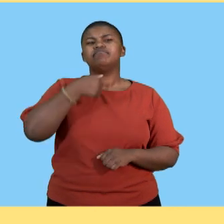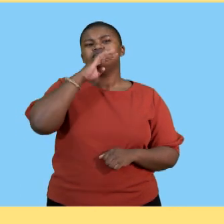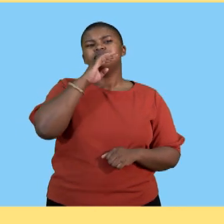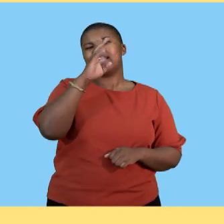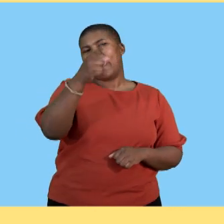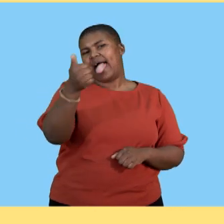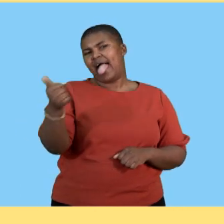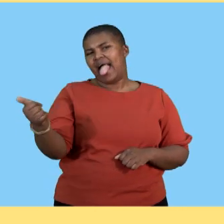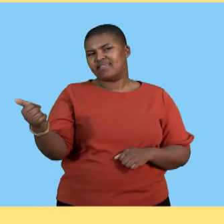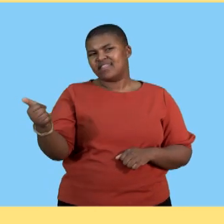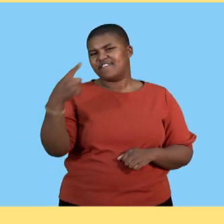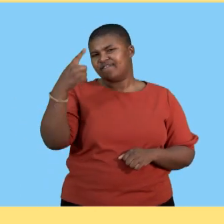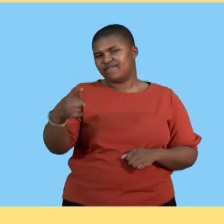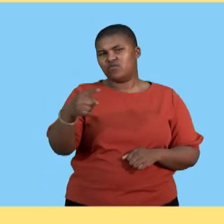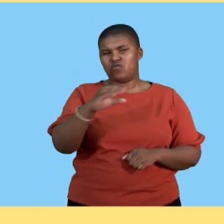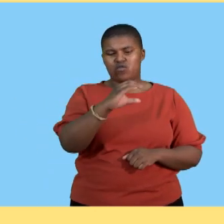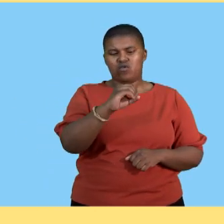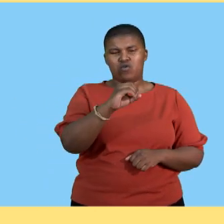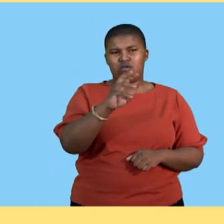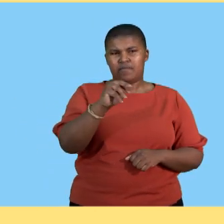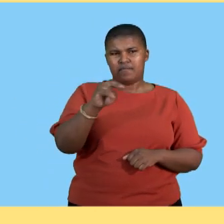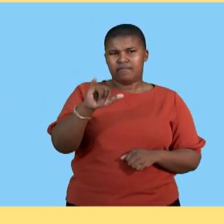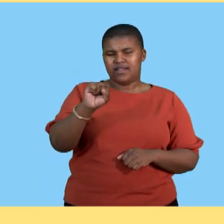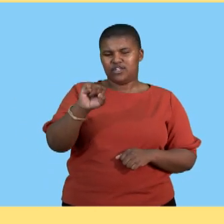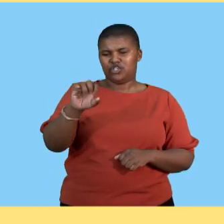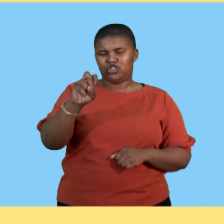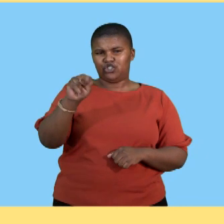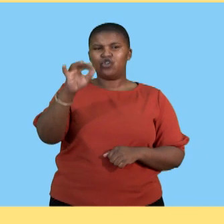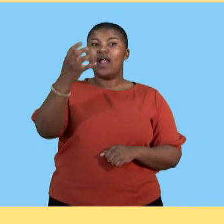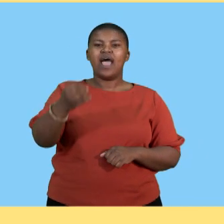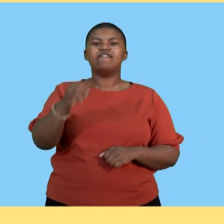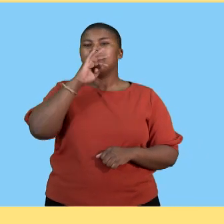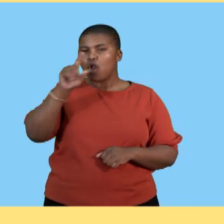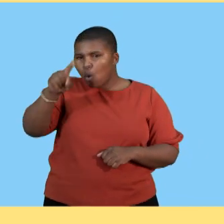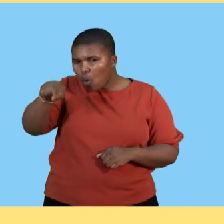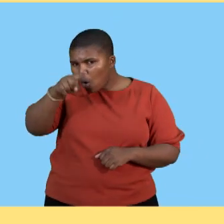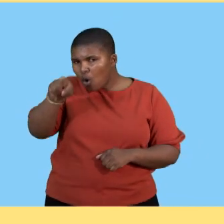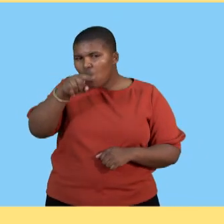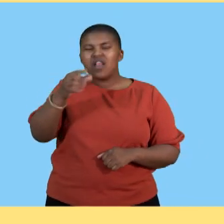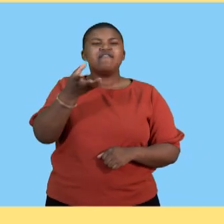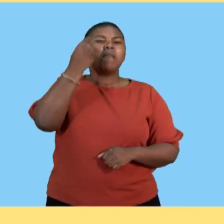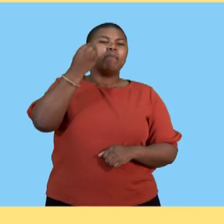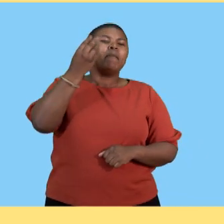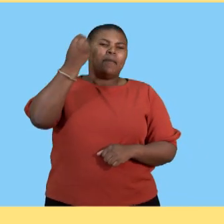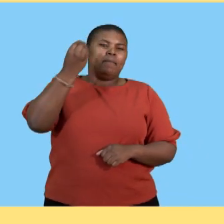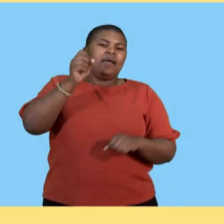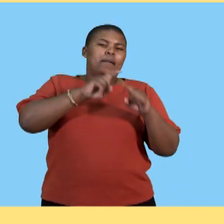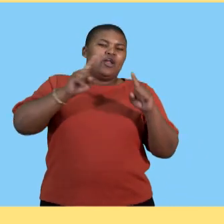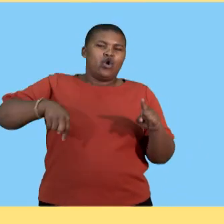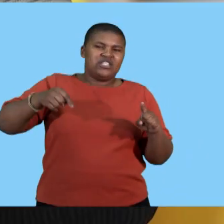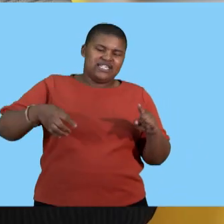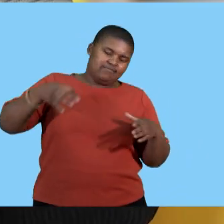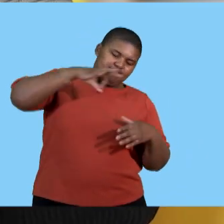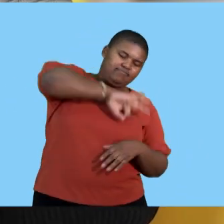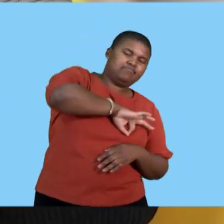we had no other commission income in the list of balances. So this is all the commission income that we have. So we have